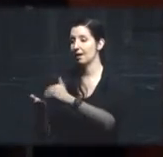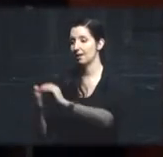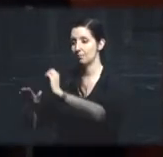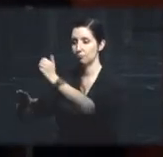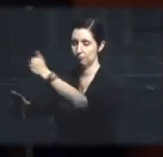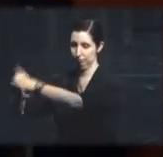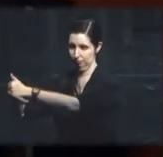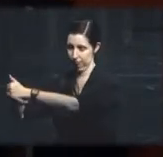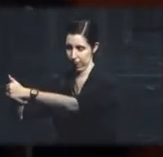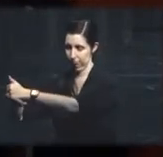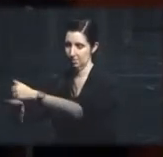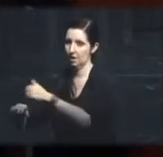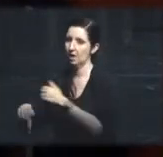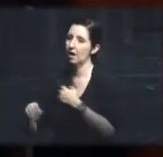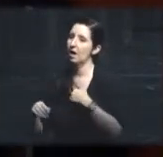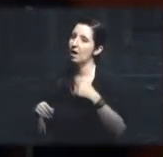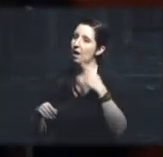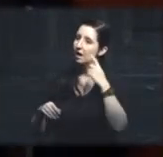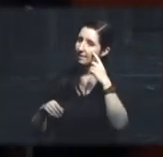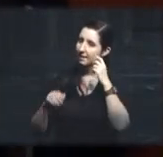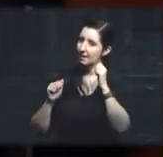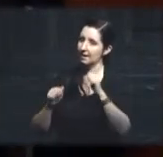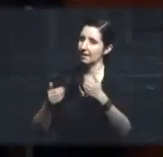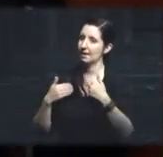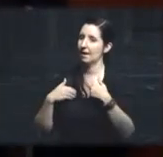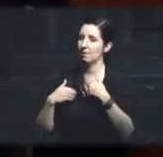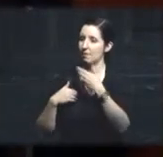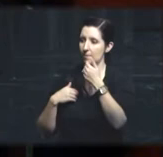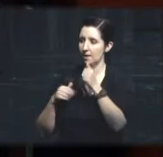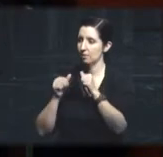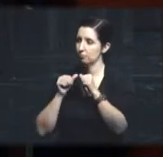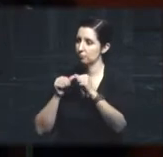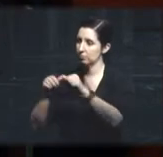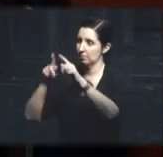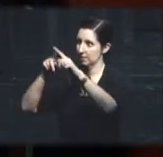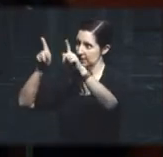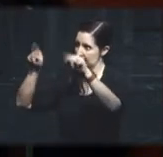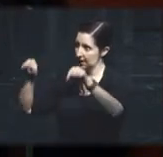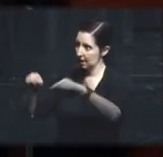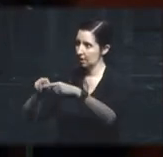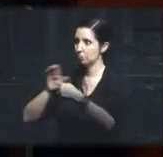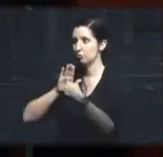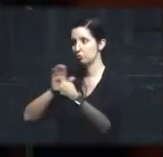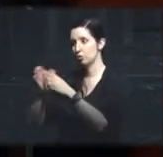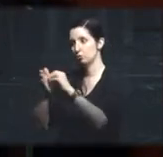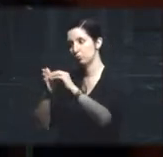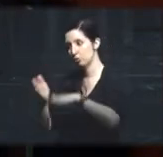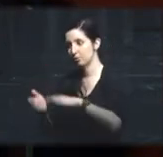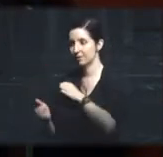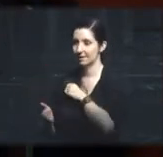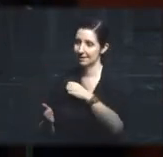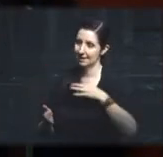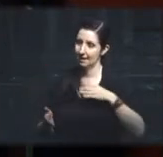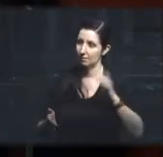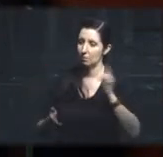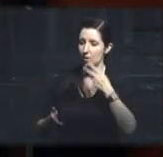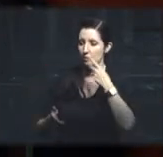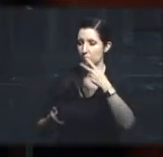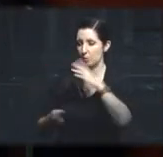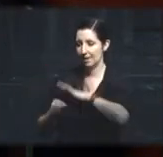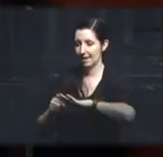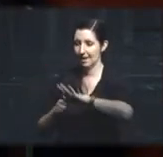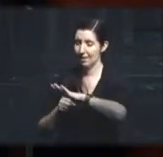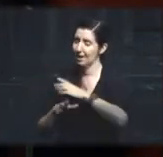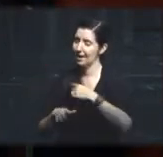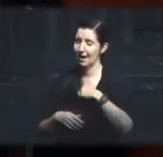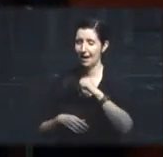up more and better permanent signage to help people with where smoking areas are. I'm not a big fan either.